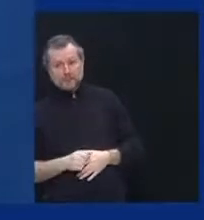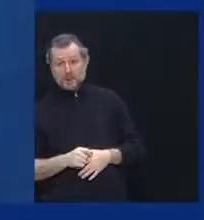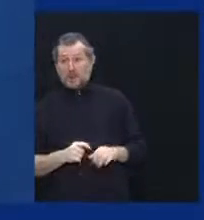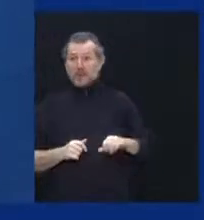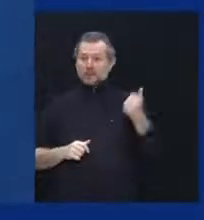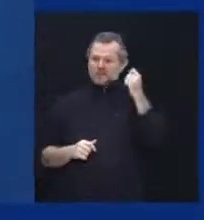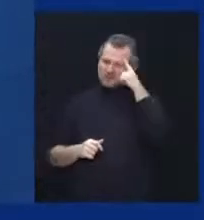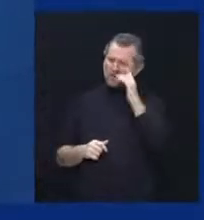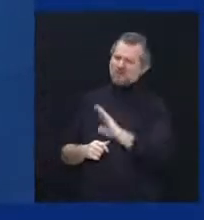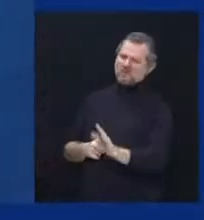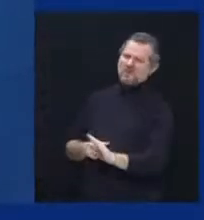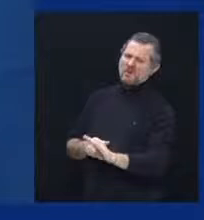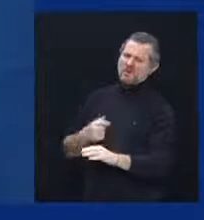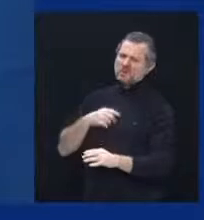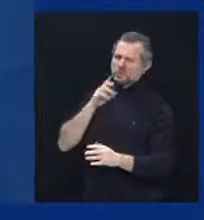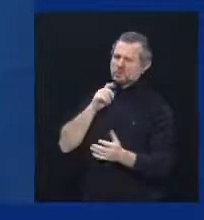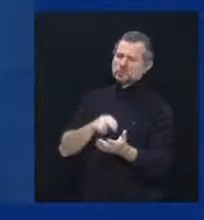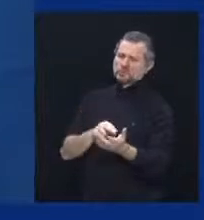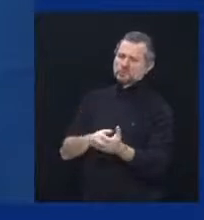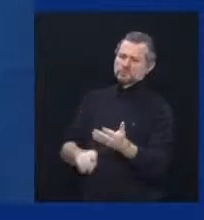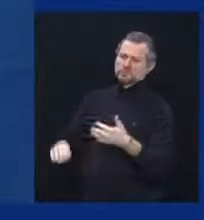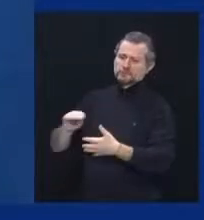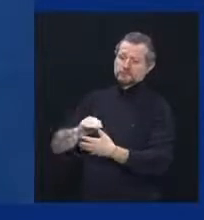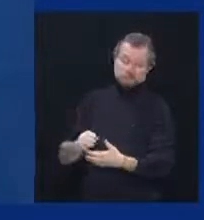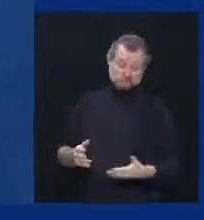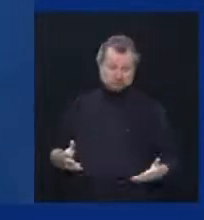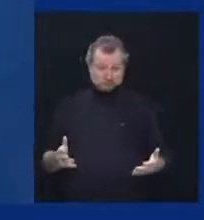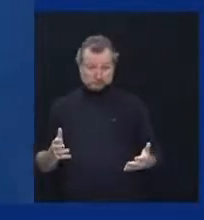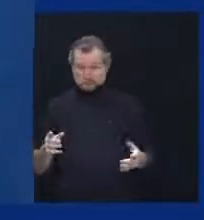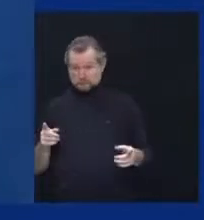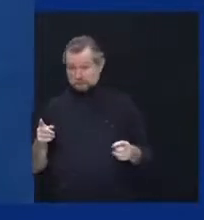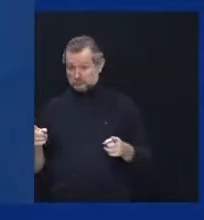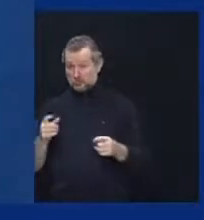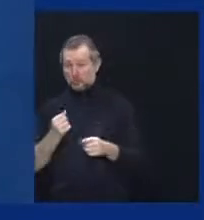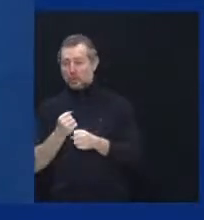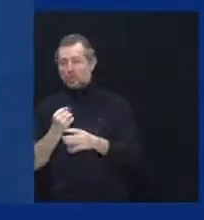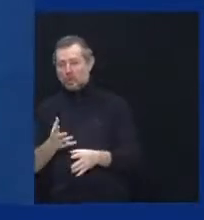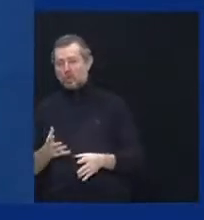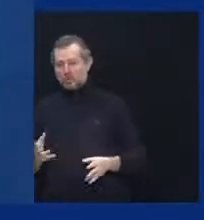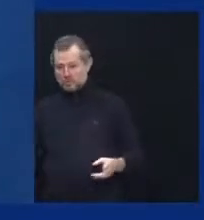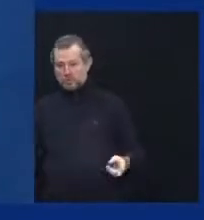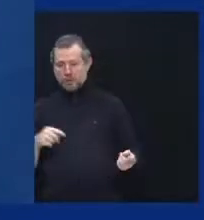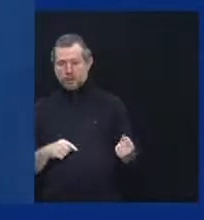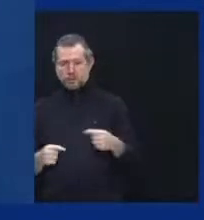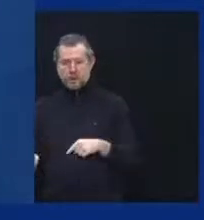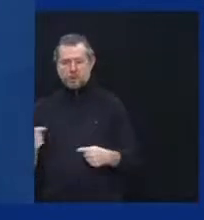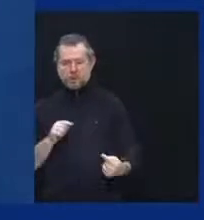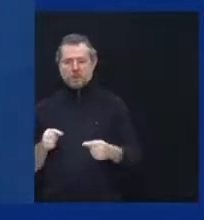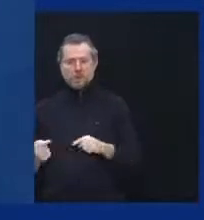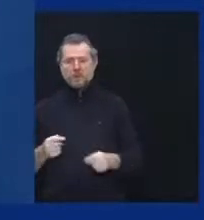think nurses should get more. It's divisive and it's cheap.